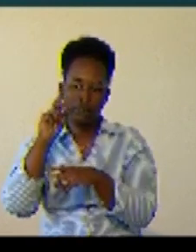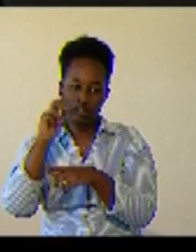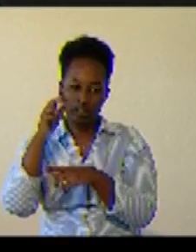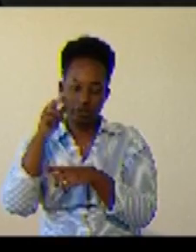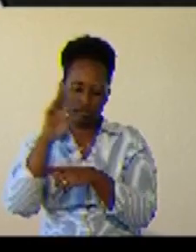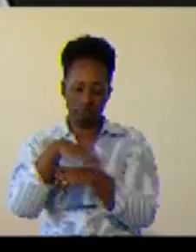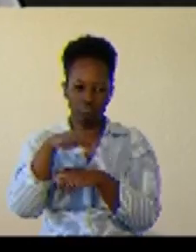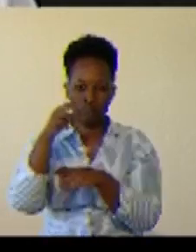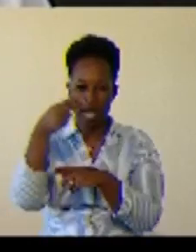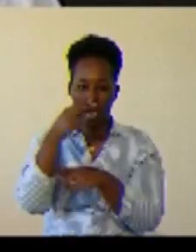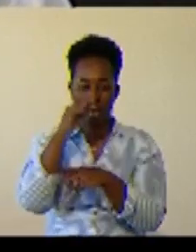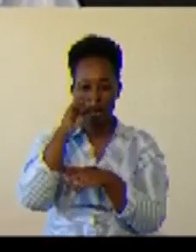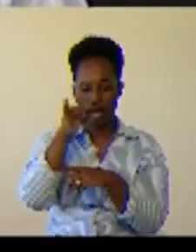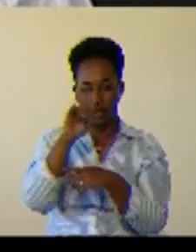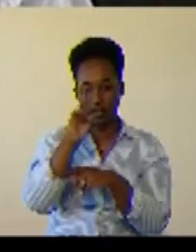in your books.